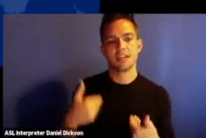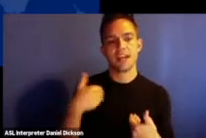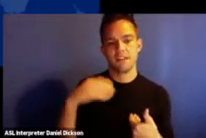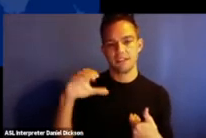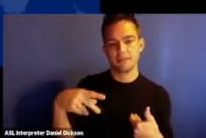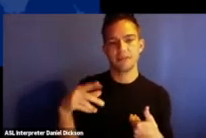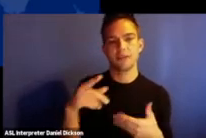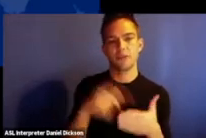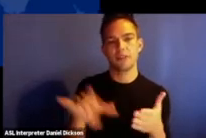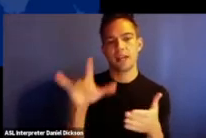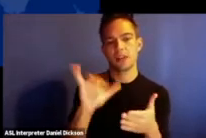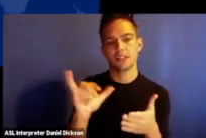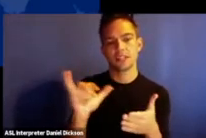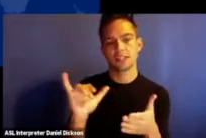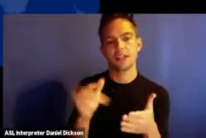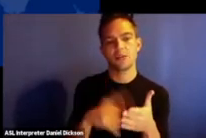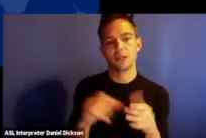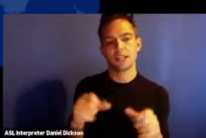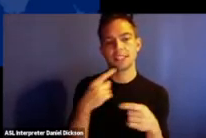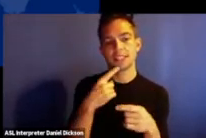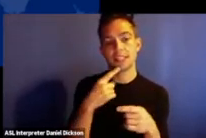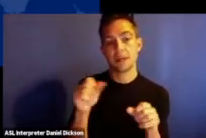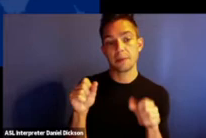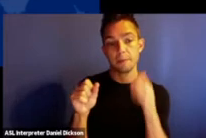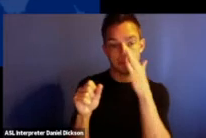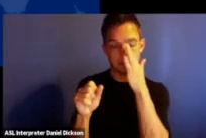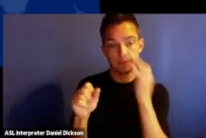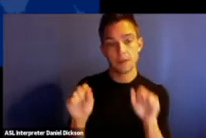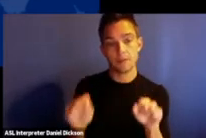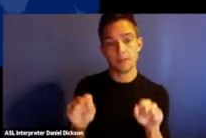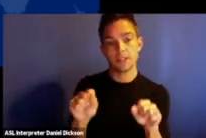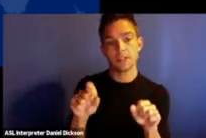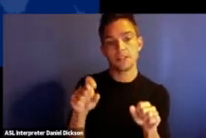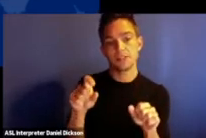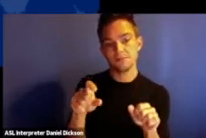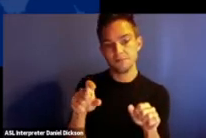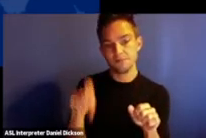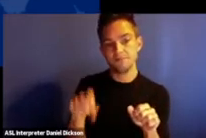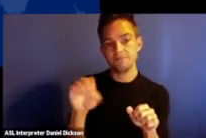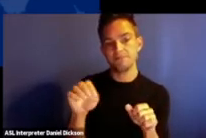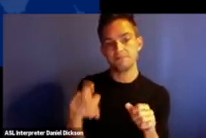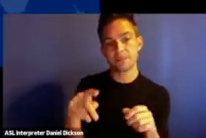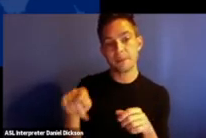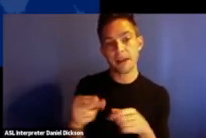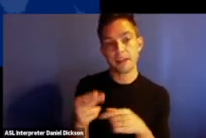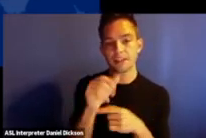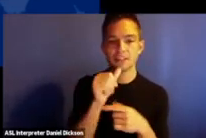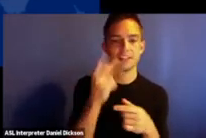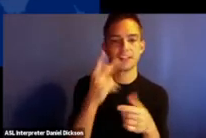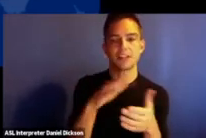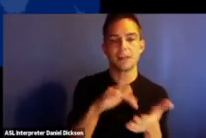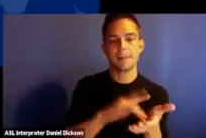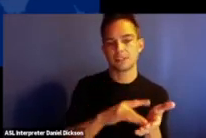what that looks like and what I could say possibly should be the path in that arena, not really what we see as the medical side. I'm getting